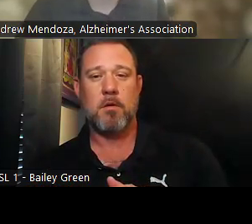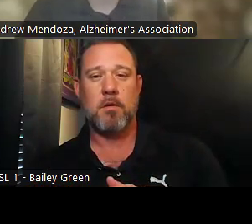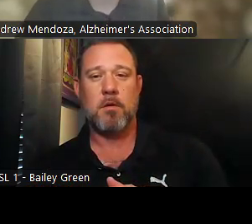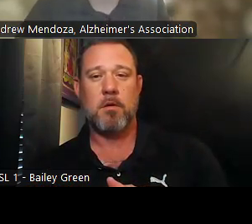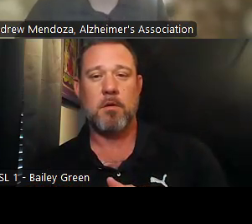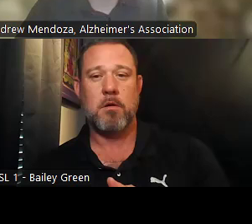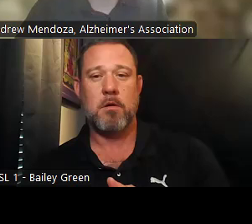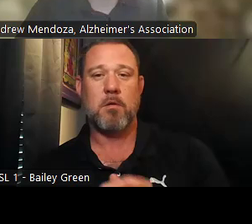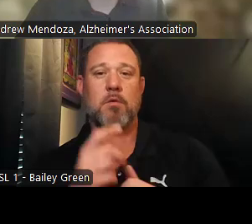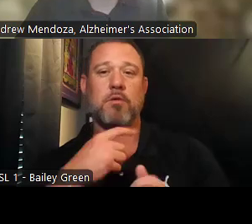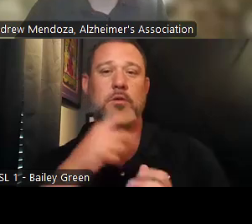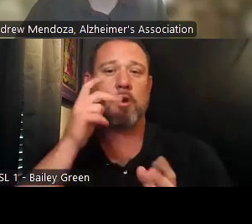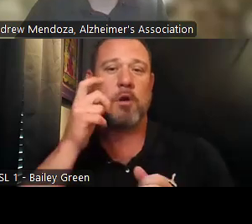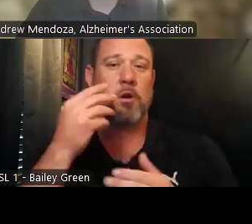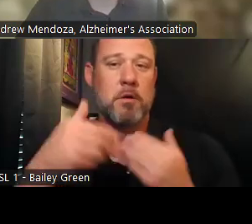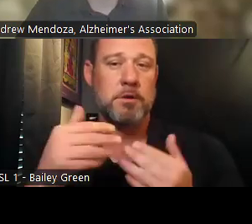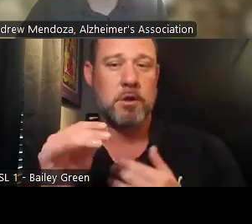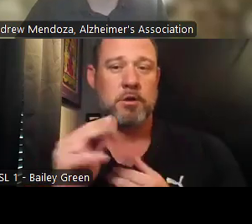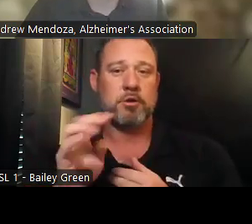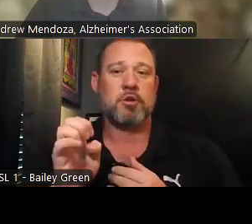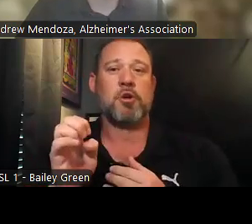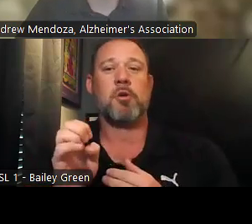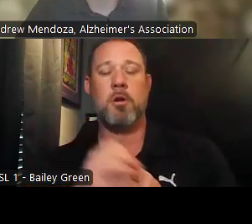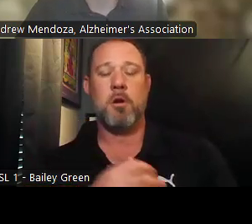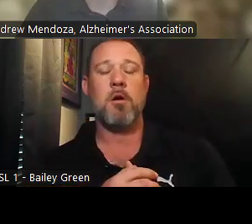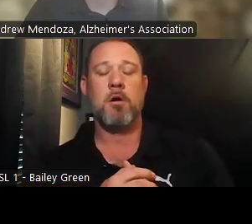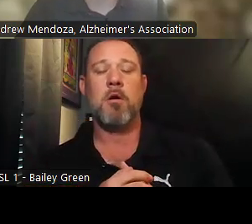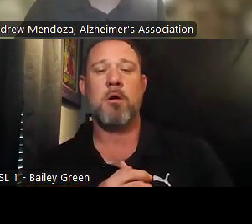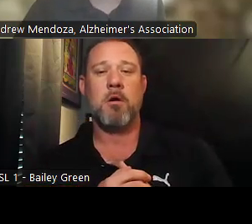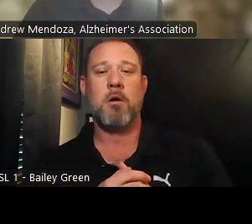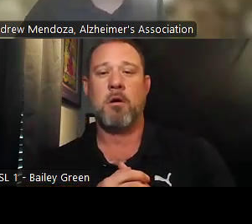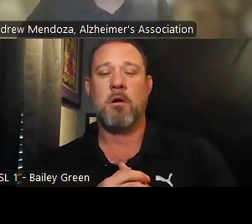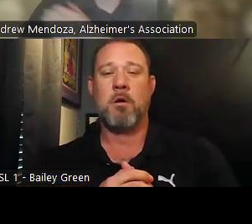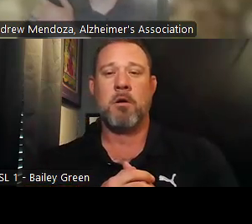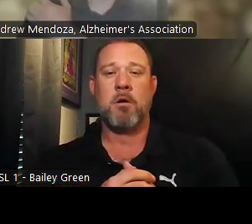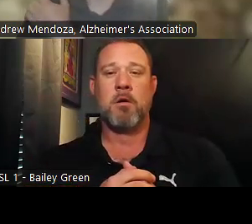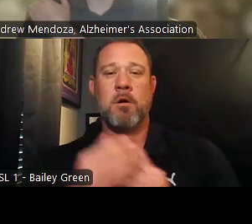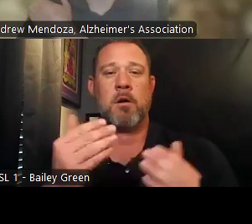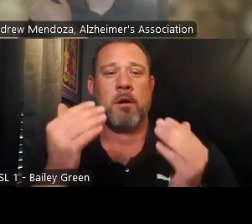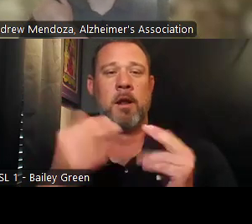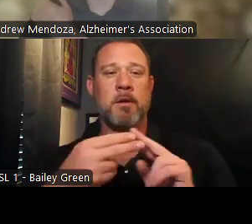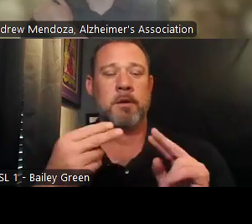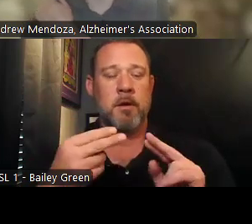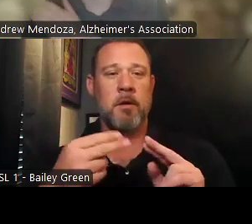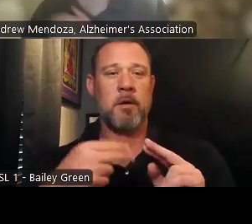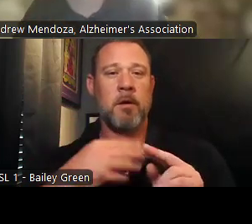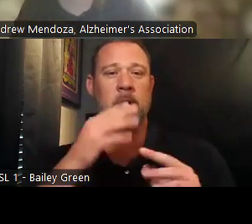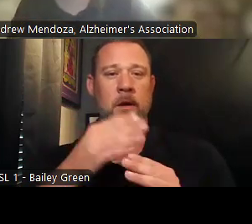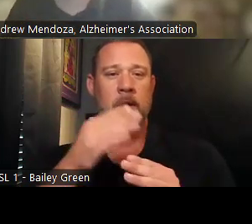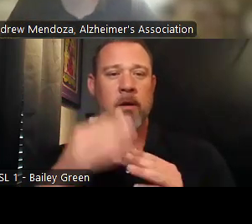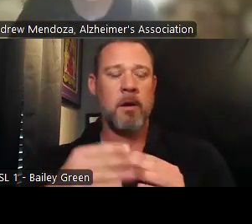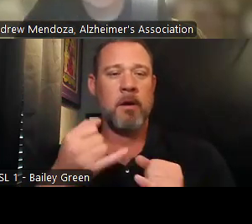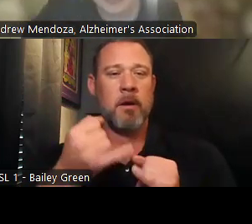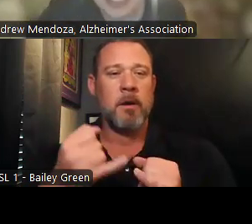after hearings resume in June post House of Origin deadline. We can move to the next slide, and then I will get through these